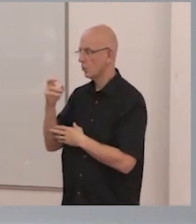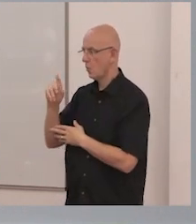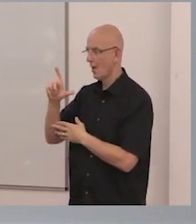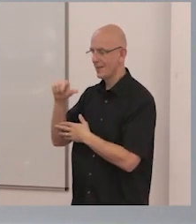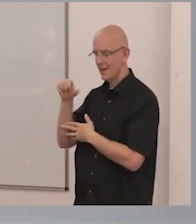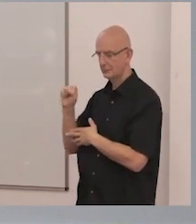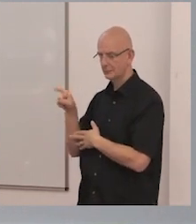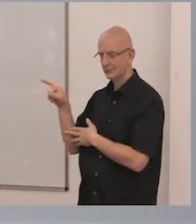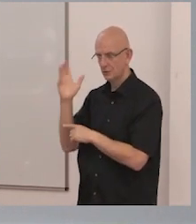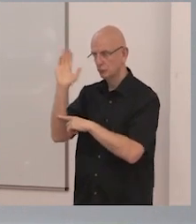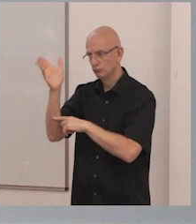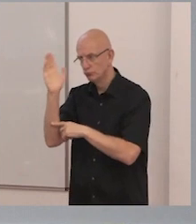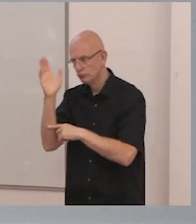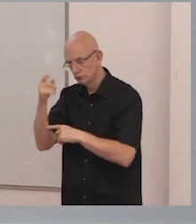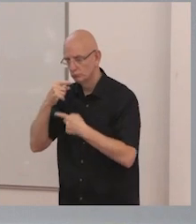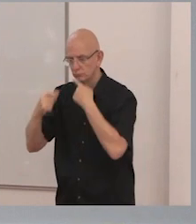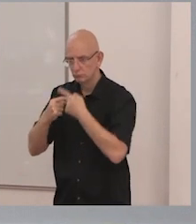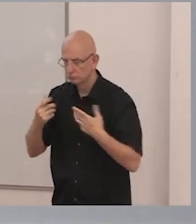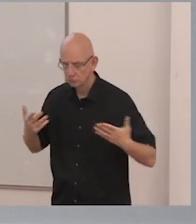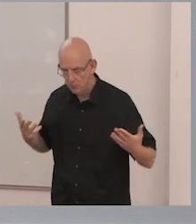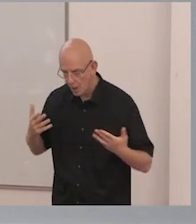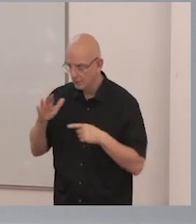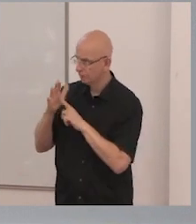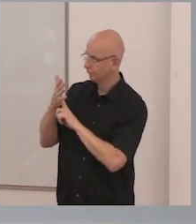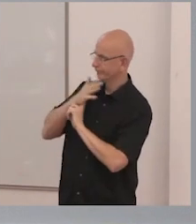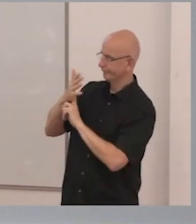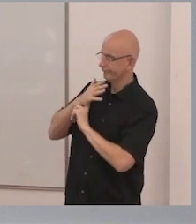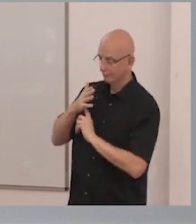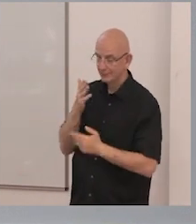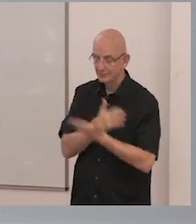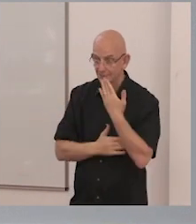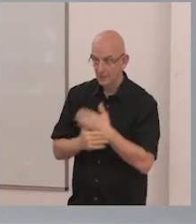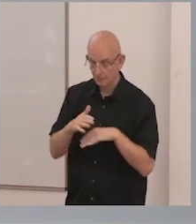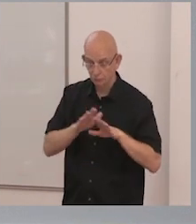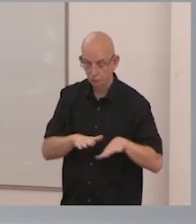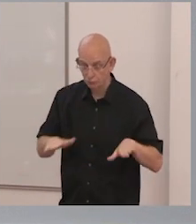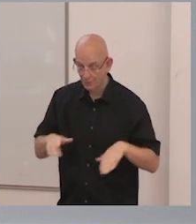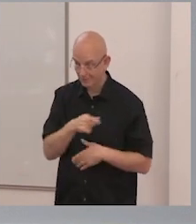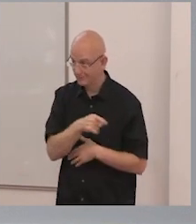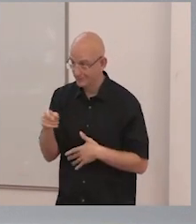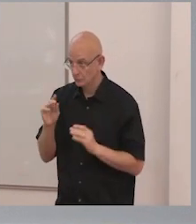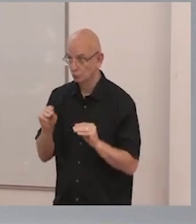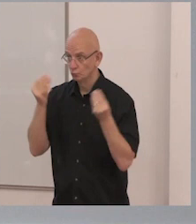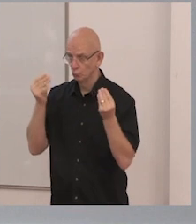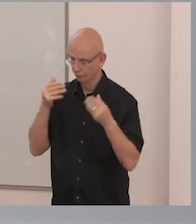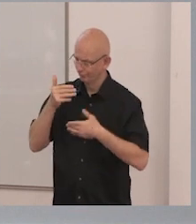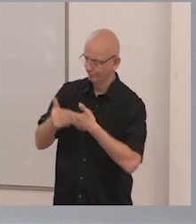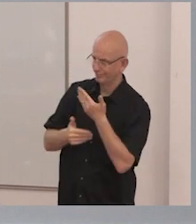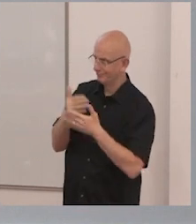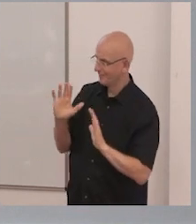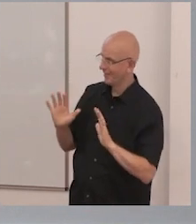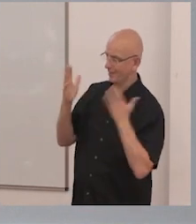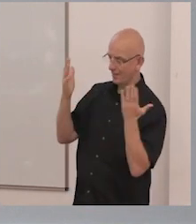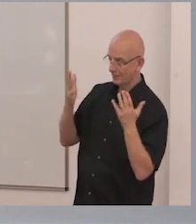people face. They often experience double discrimination because they experience discrimination on the grounds